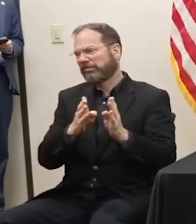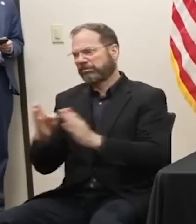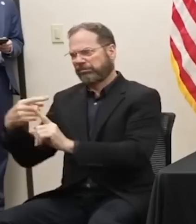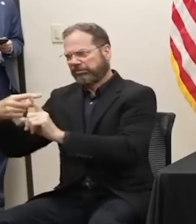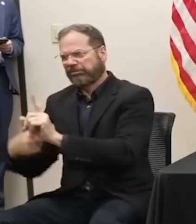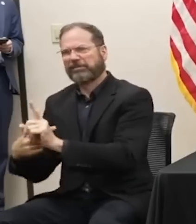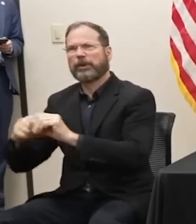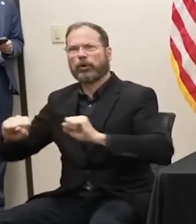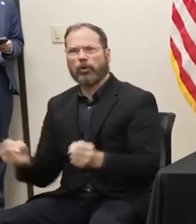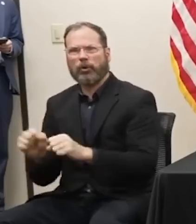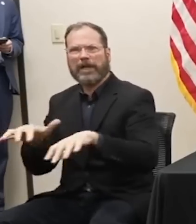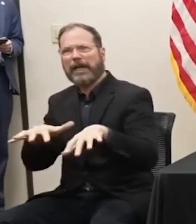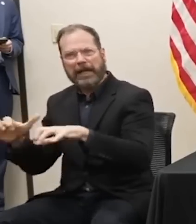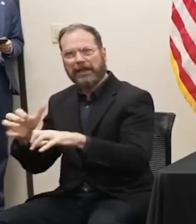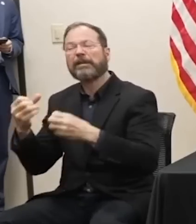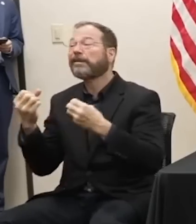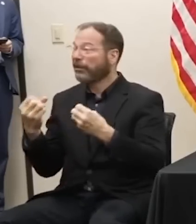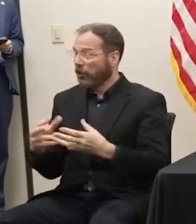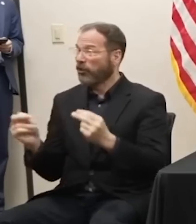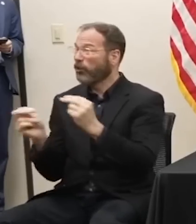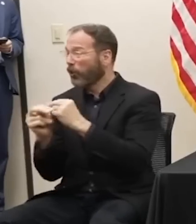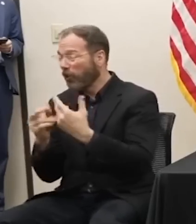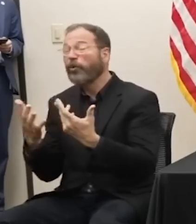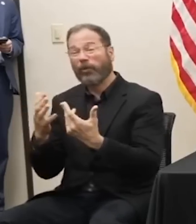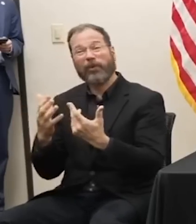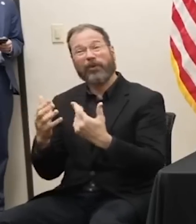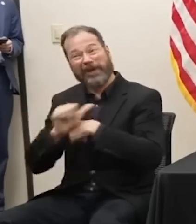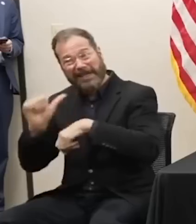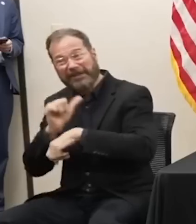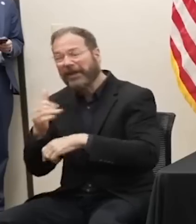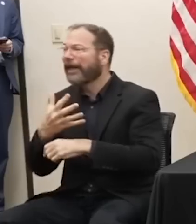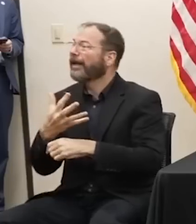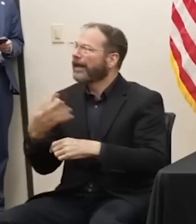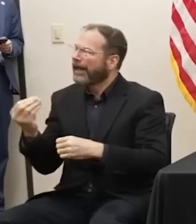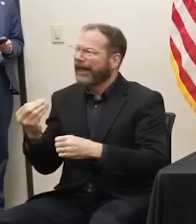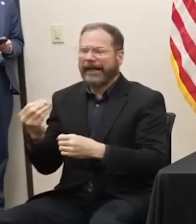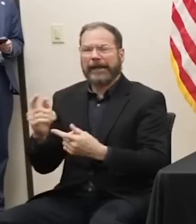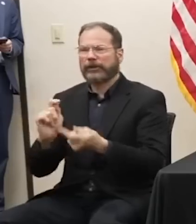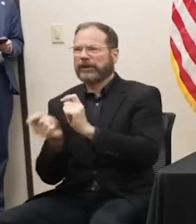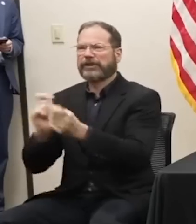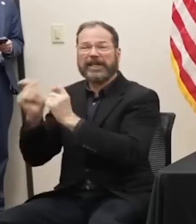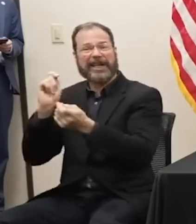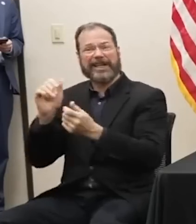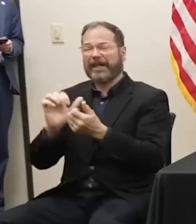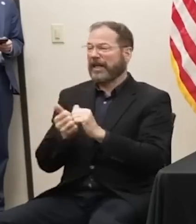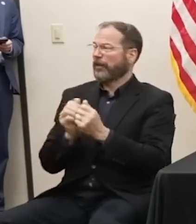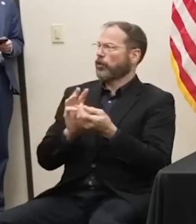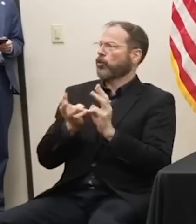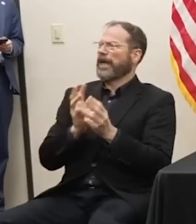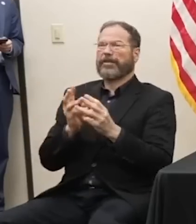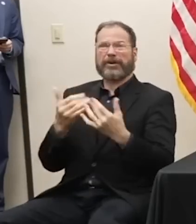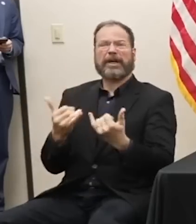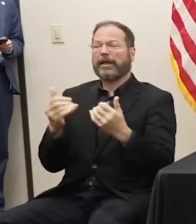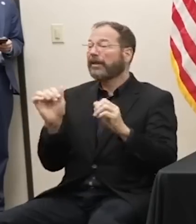icing that have caused these conditions. Not only are they dangerous, but they're also very dynamic. The way this weather system is set up,